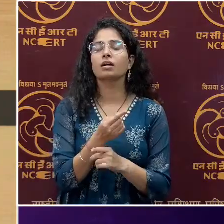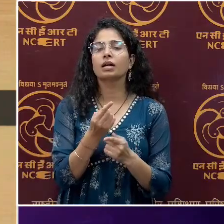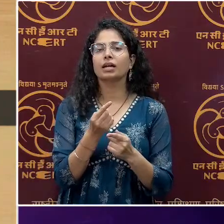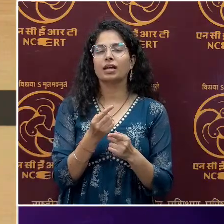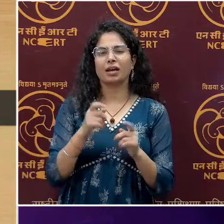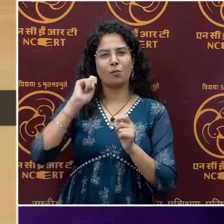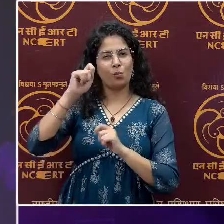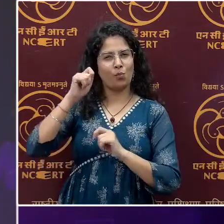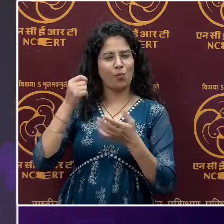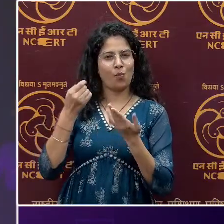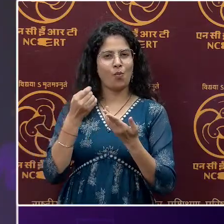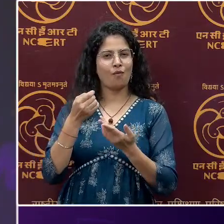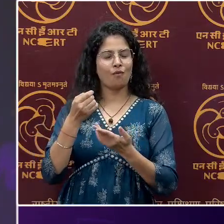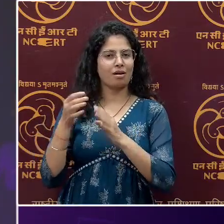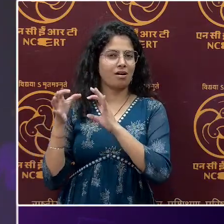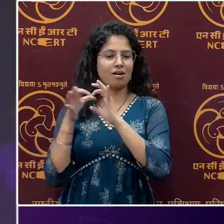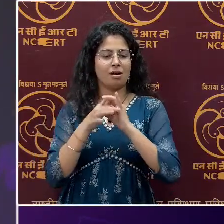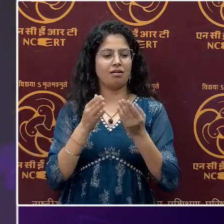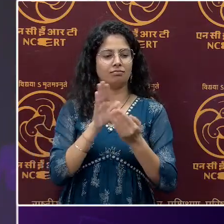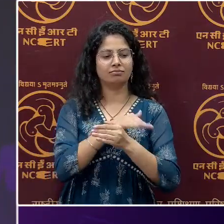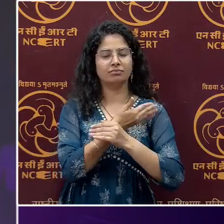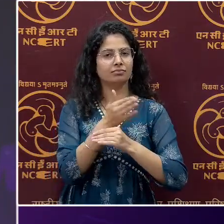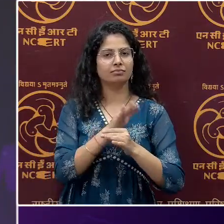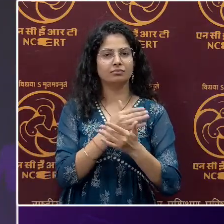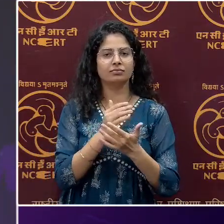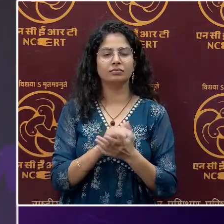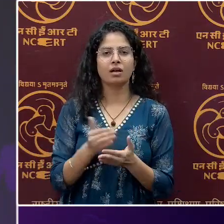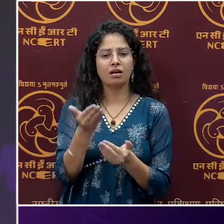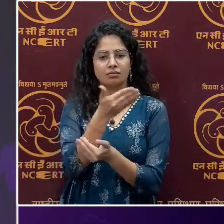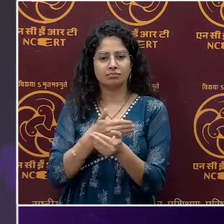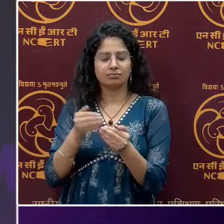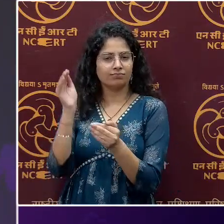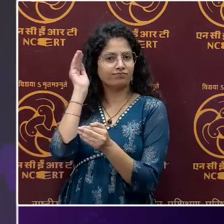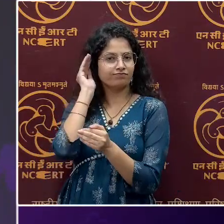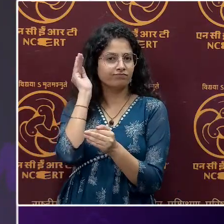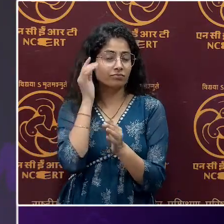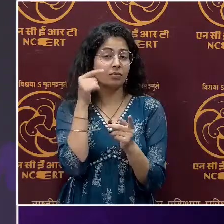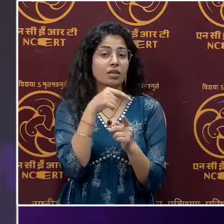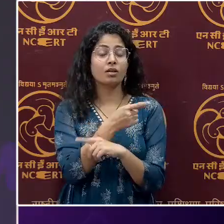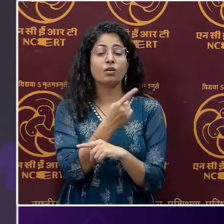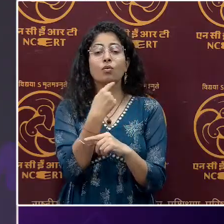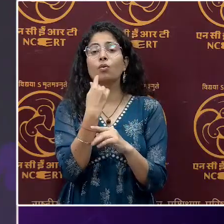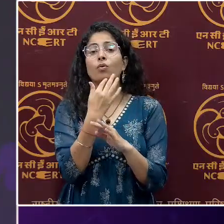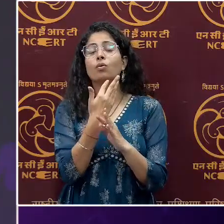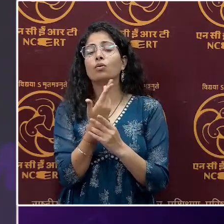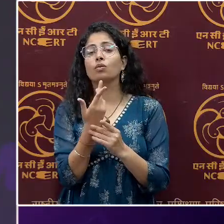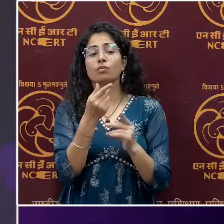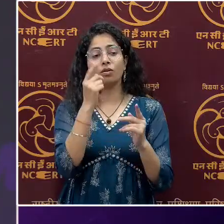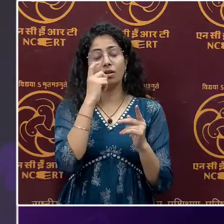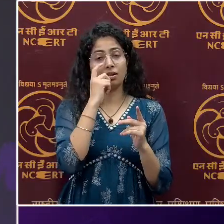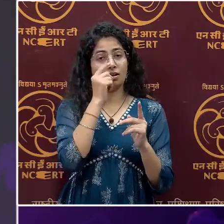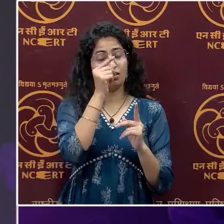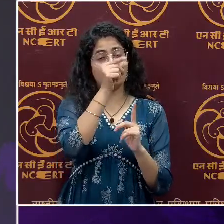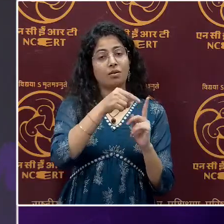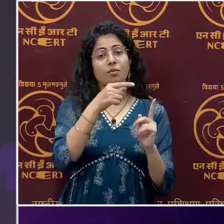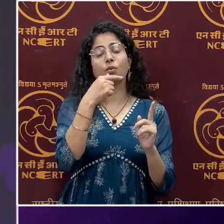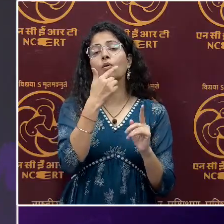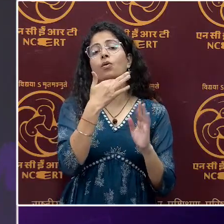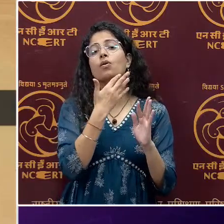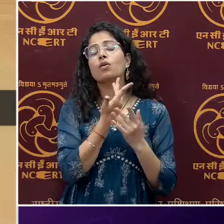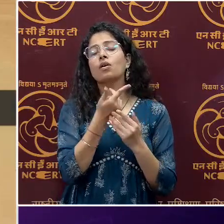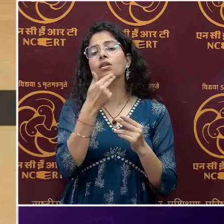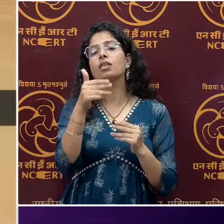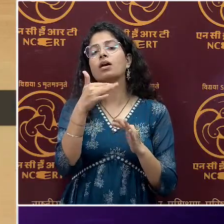and they say when she sang it, it brought tears to the eyes of our first Prime she Minister. is none other than our favorite Lata Lata Mangeshkar Mangeshkar. ji,